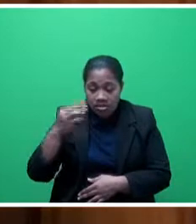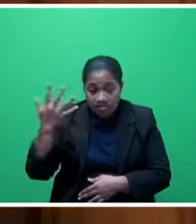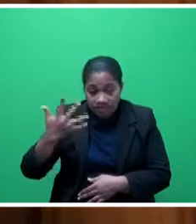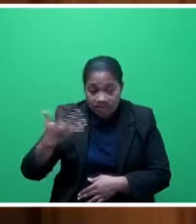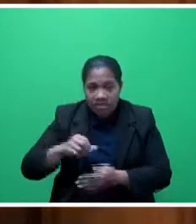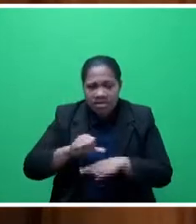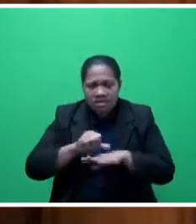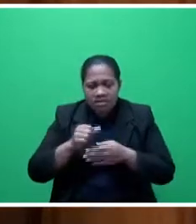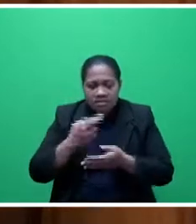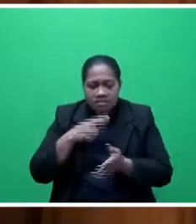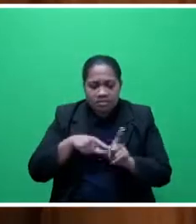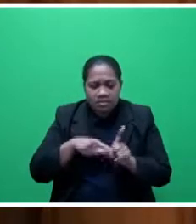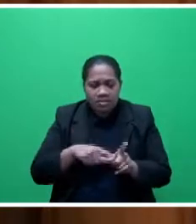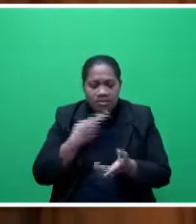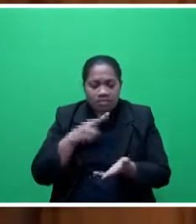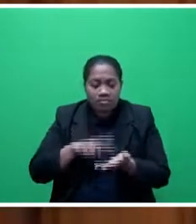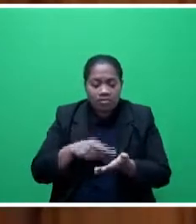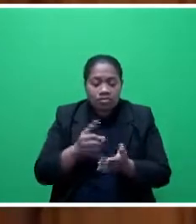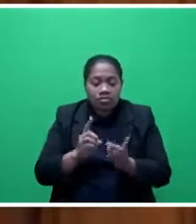for the Department of Forestry.